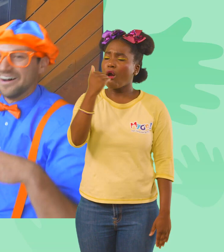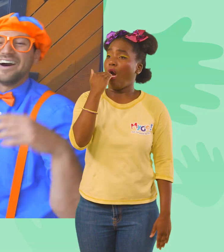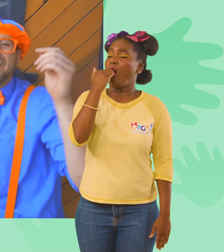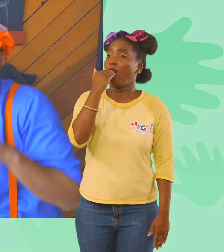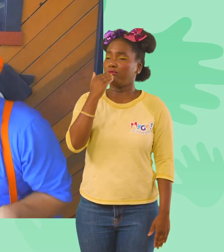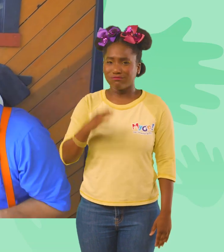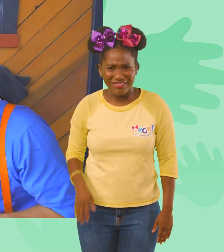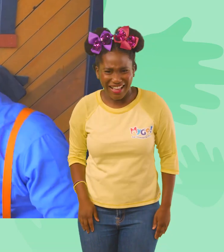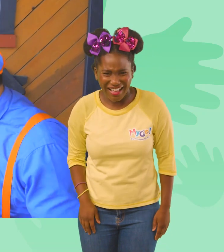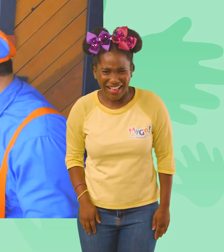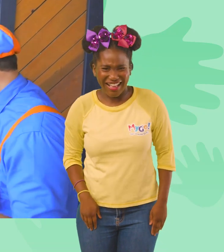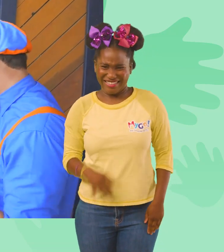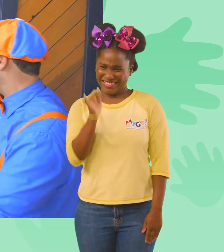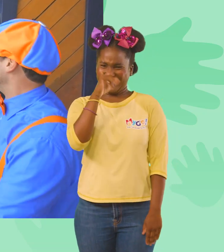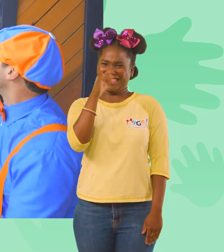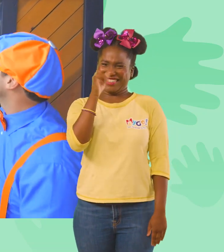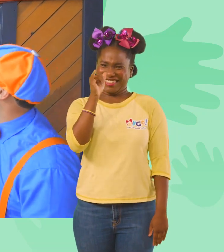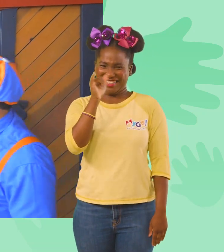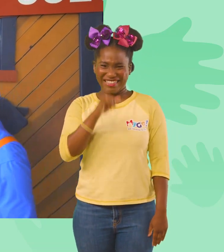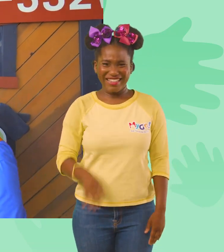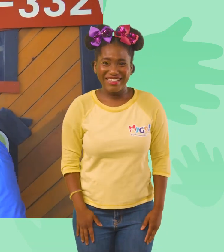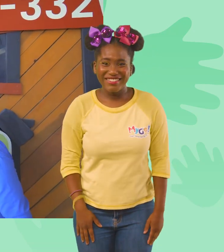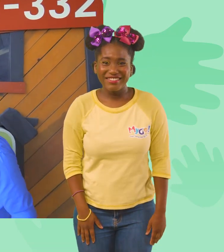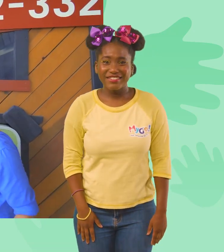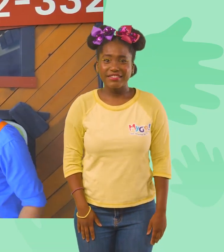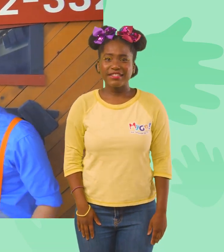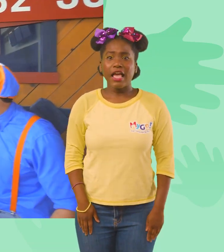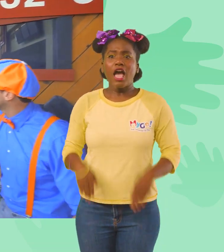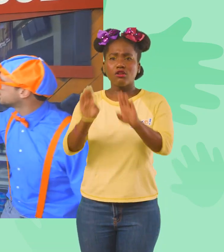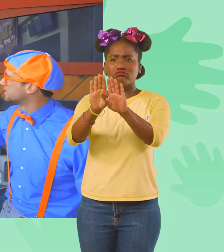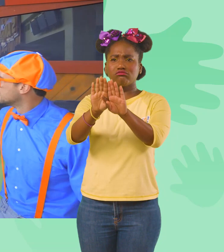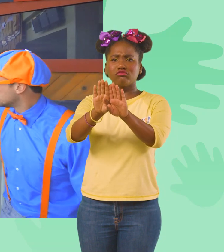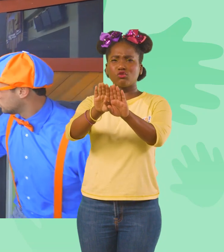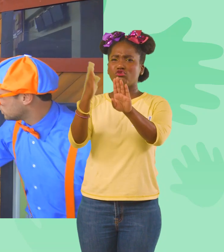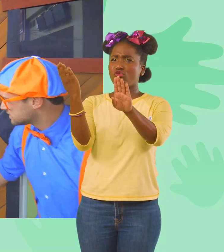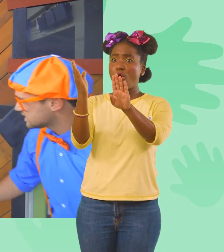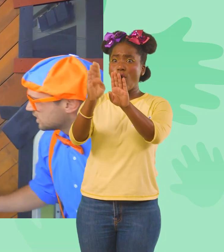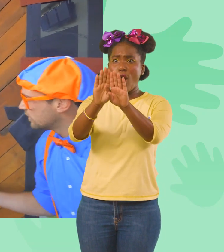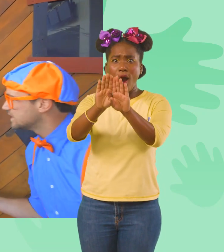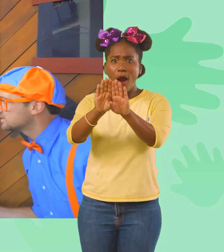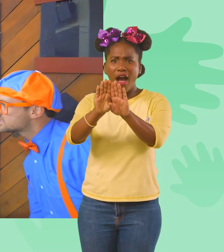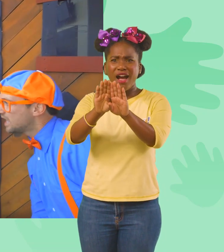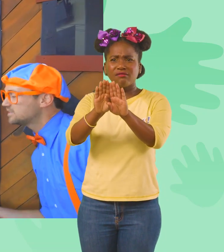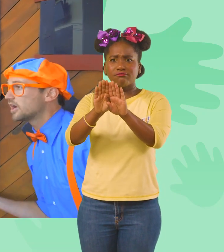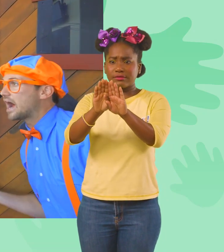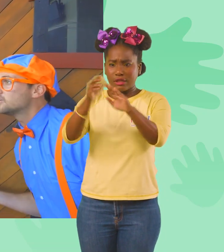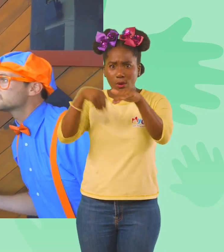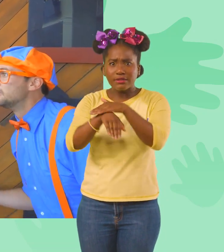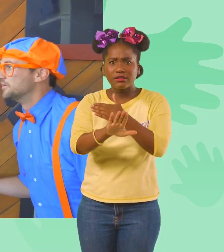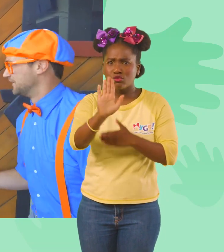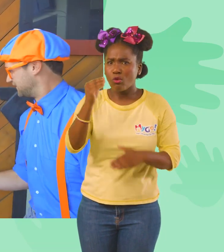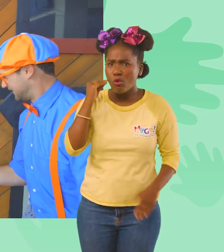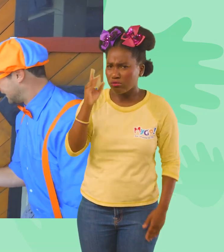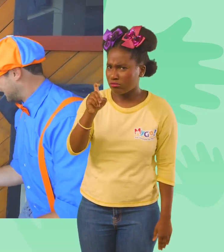Wow, that's silly. Ooh, and here's a door right here. Ooh, does this go inside to your